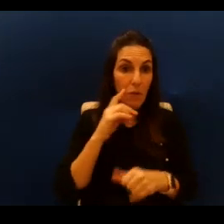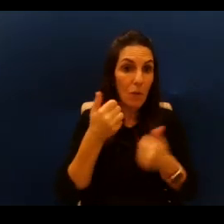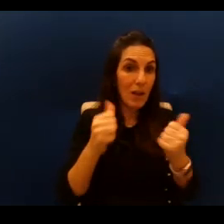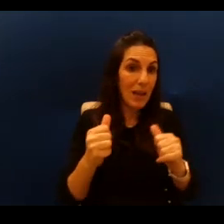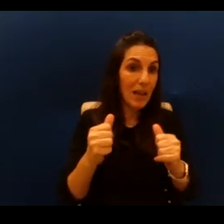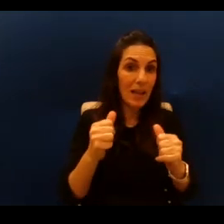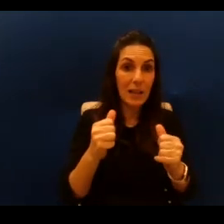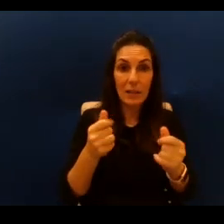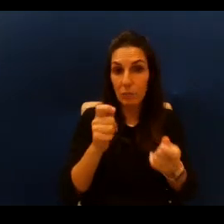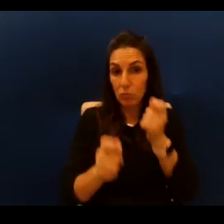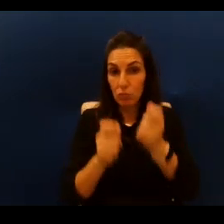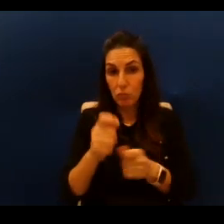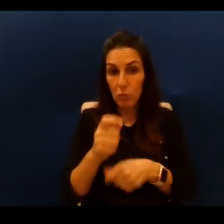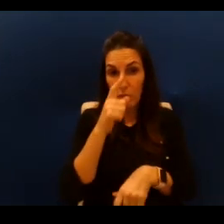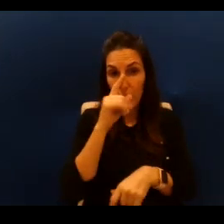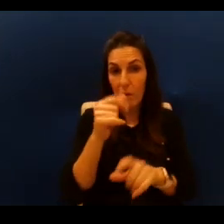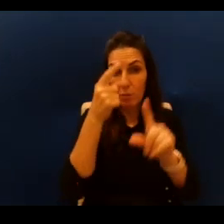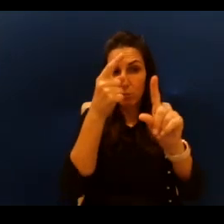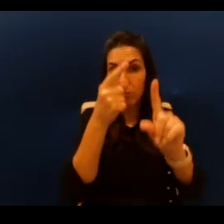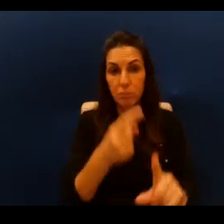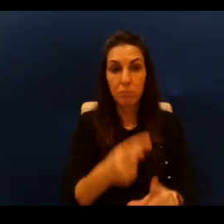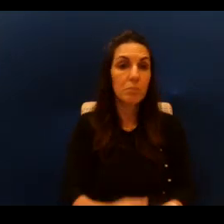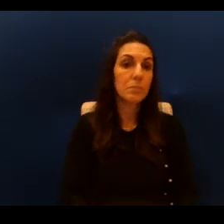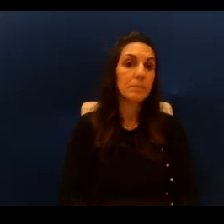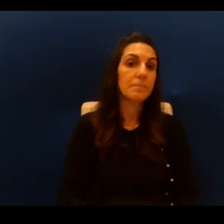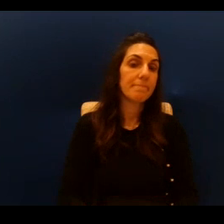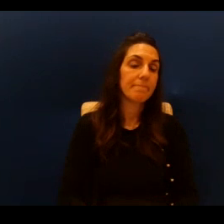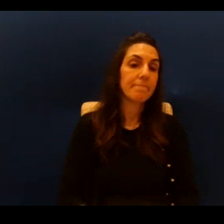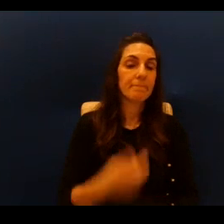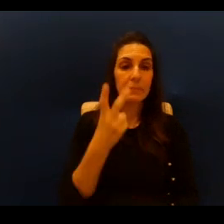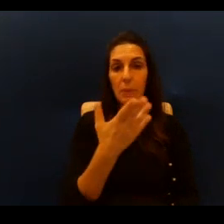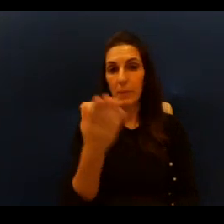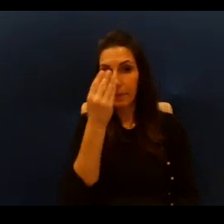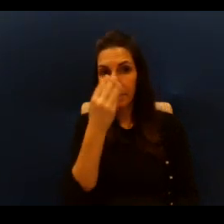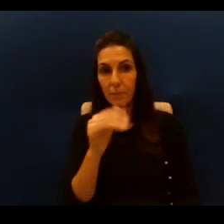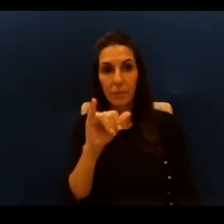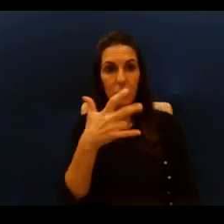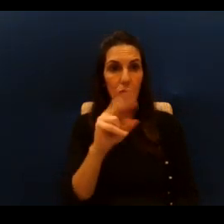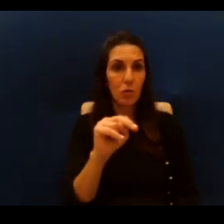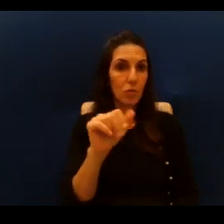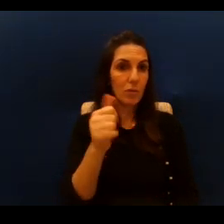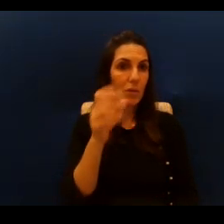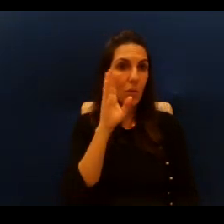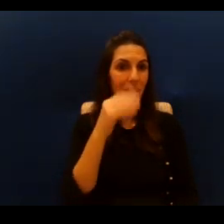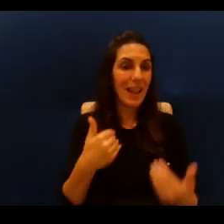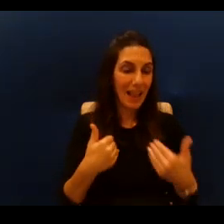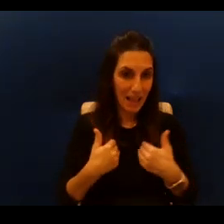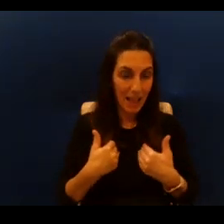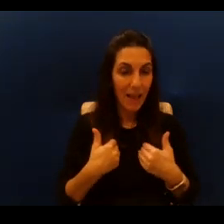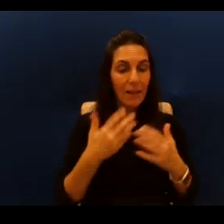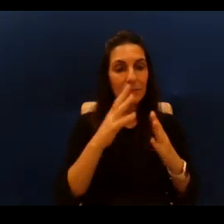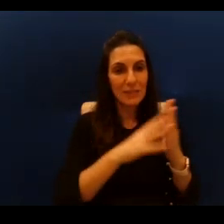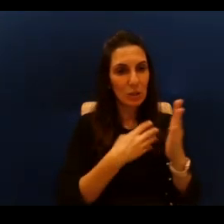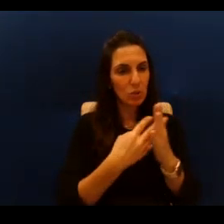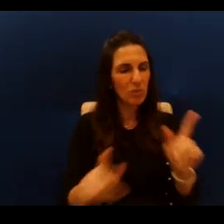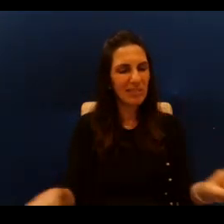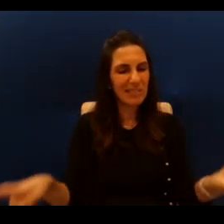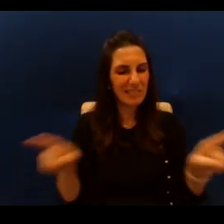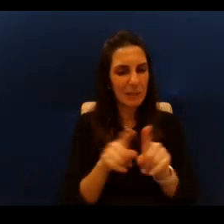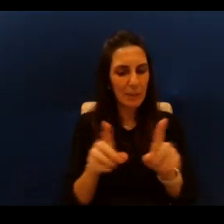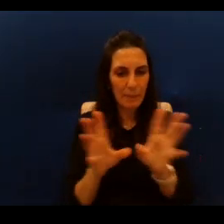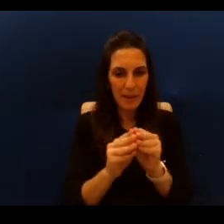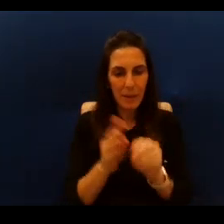are in the bulleted points, just two things to note. January 10th, you will have also scheduled at the same meeting the